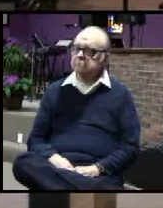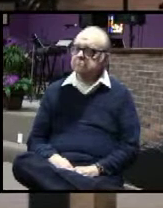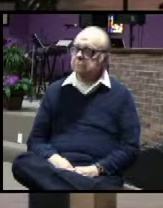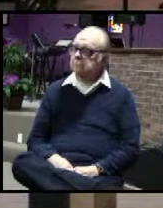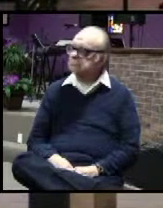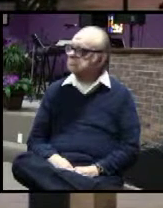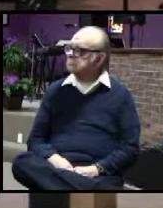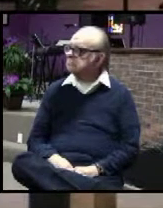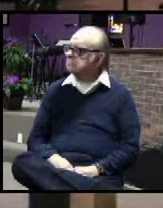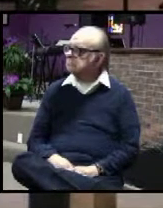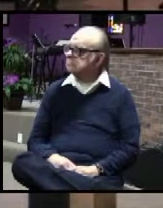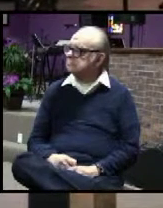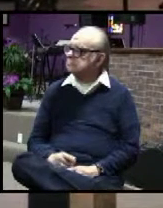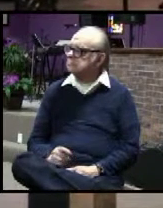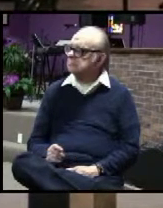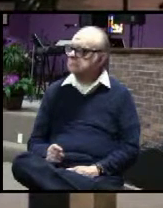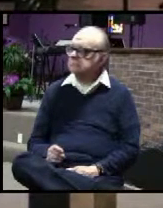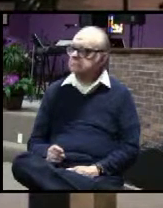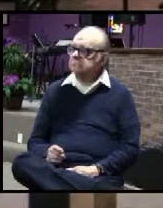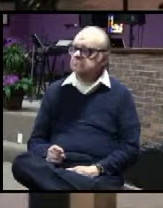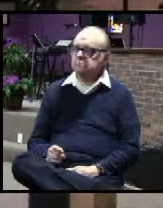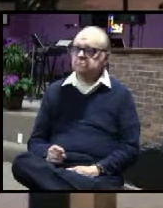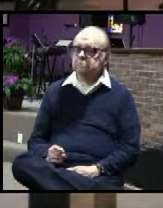You ever try to light something in here?